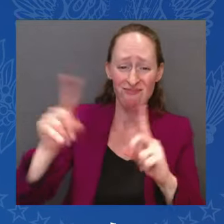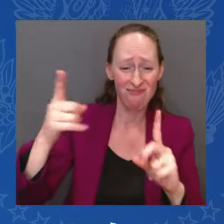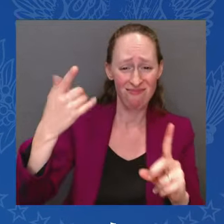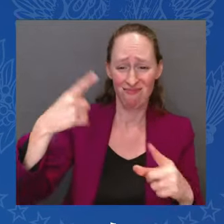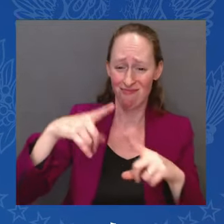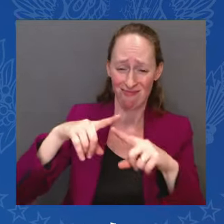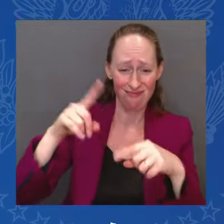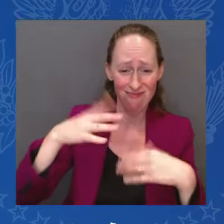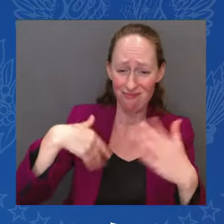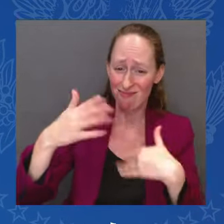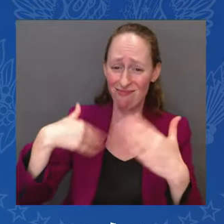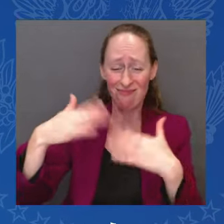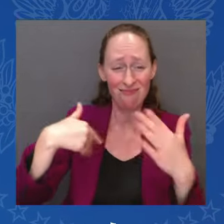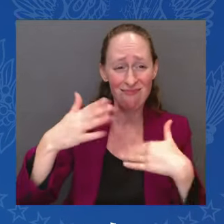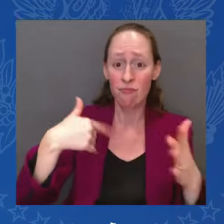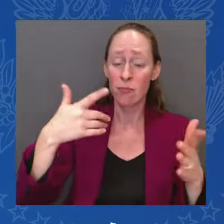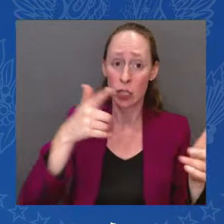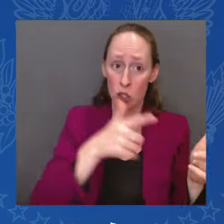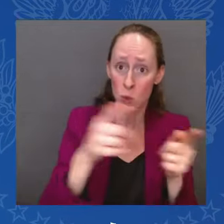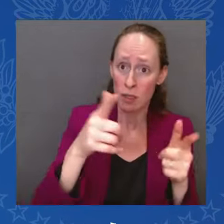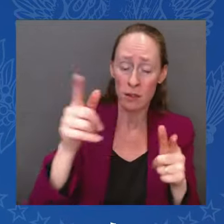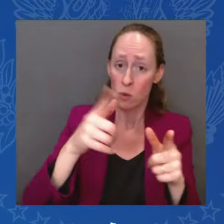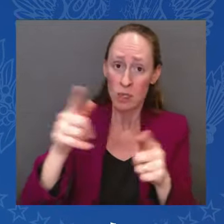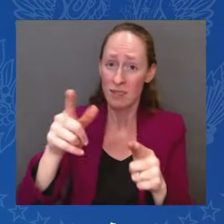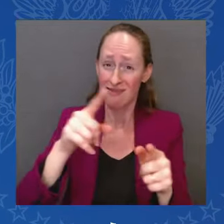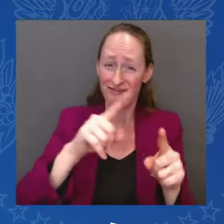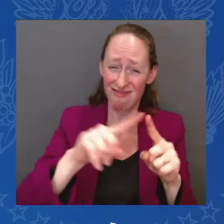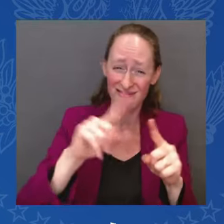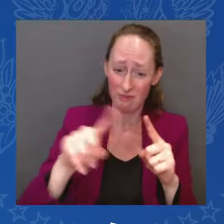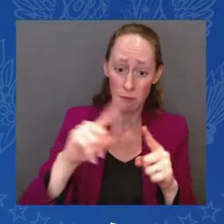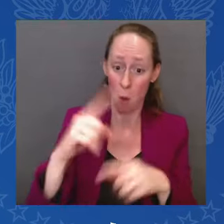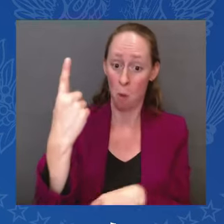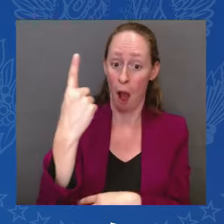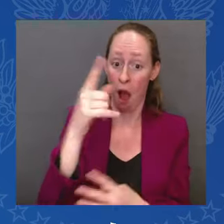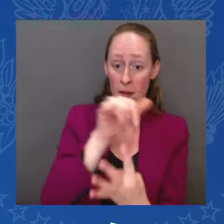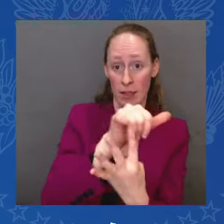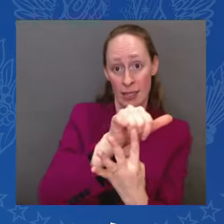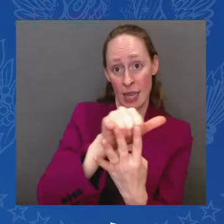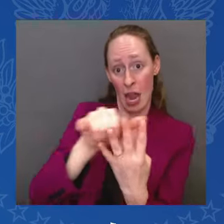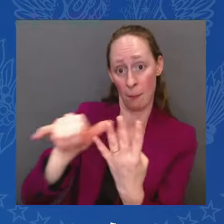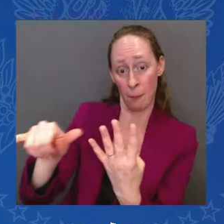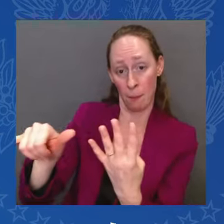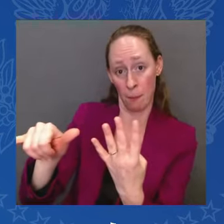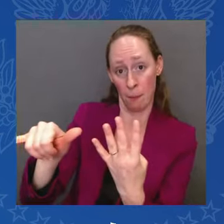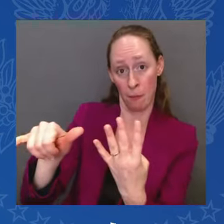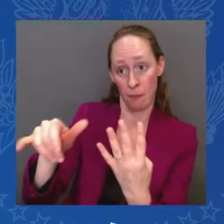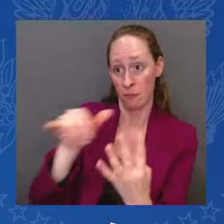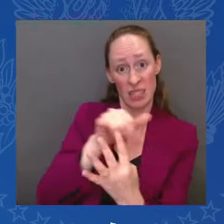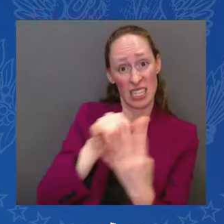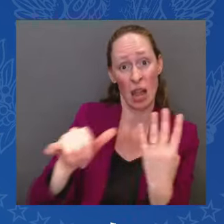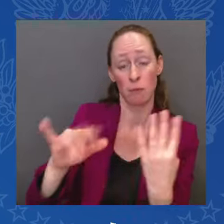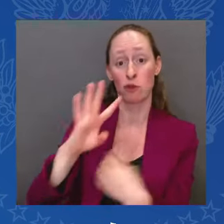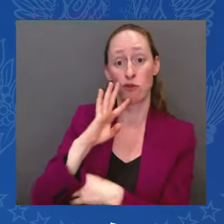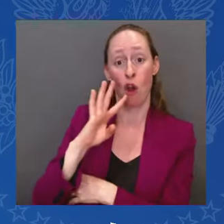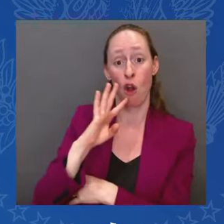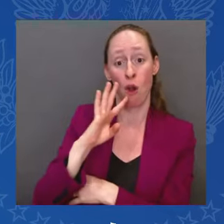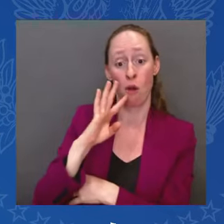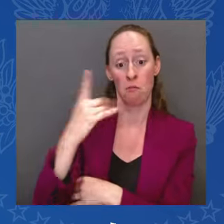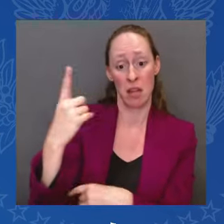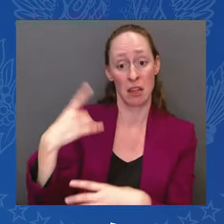they shared a common singular message that one of them summed up in just a few words, and I quote, "The